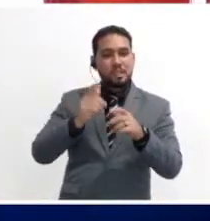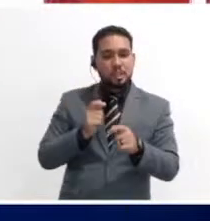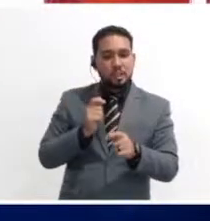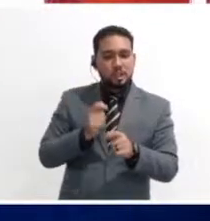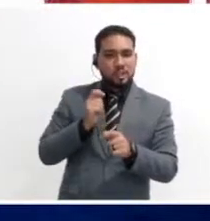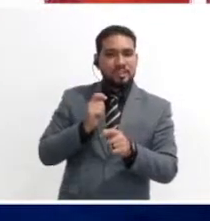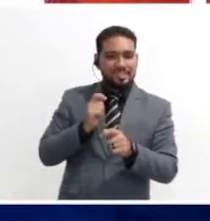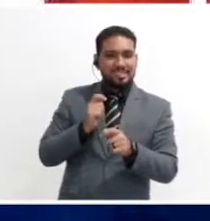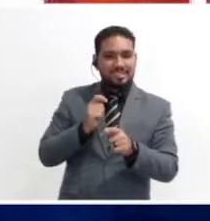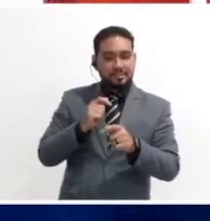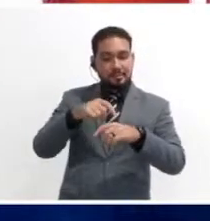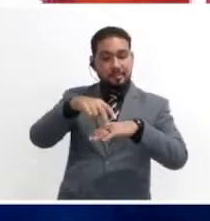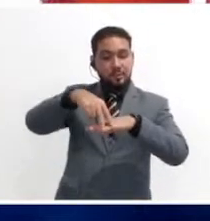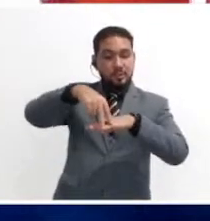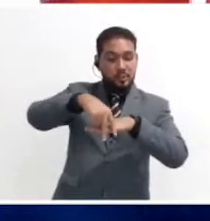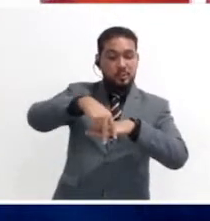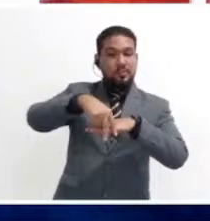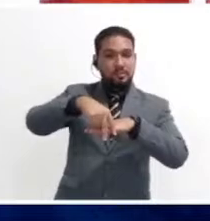board.